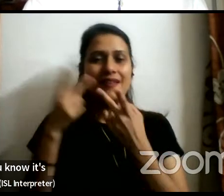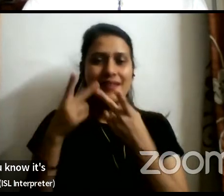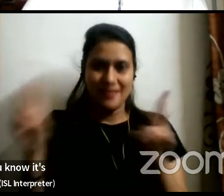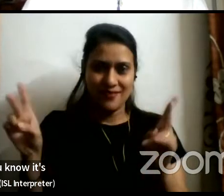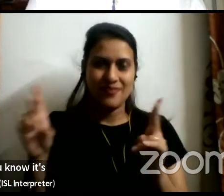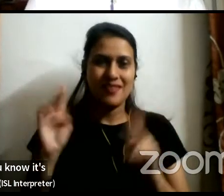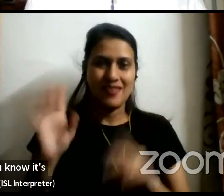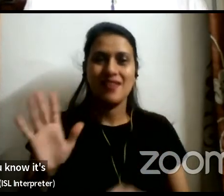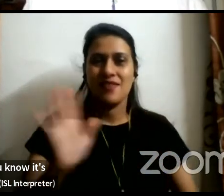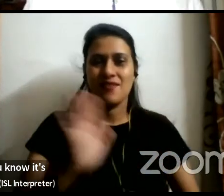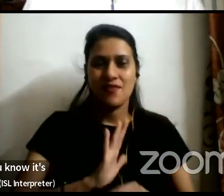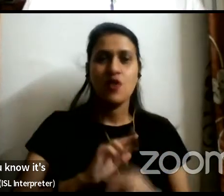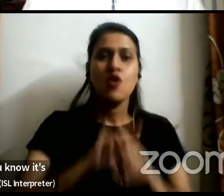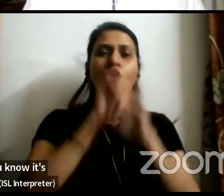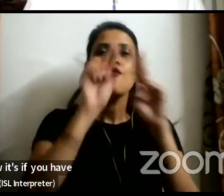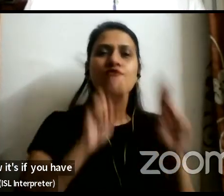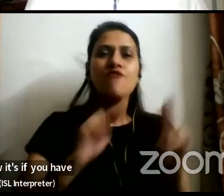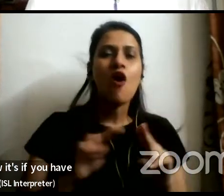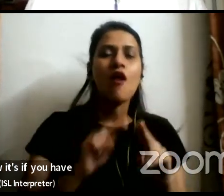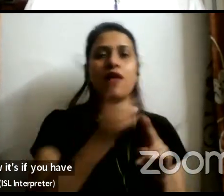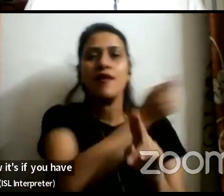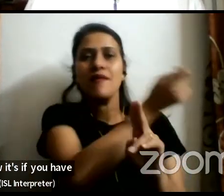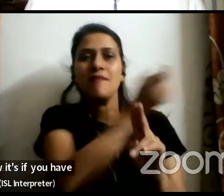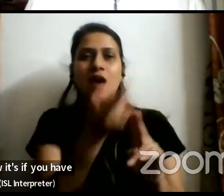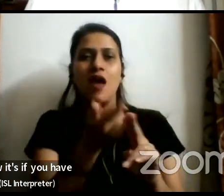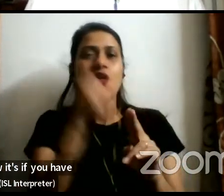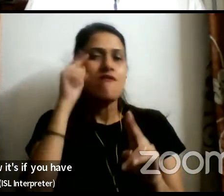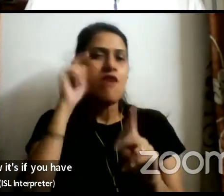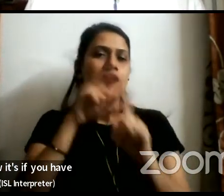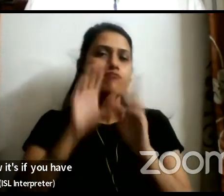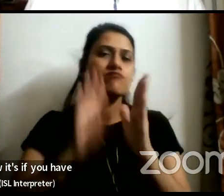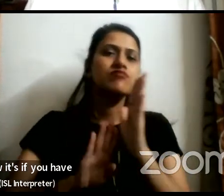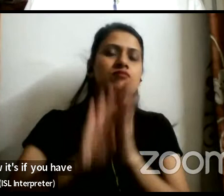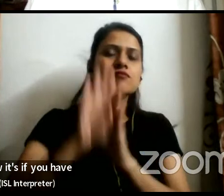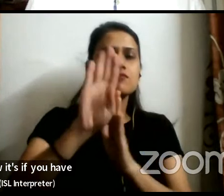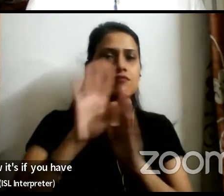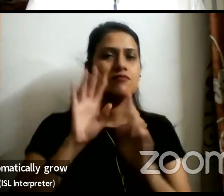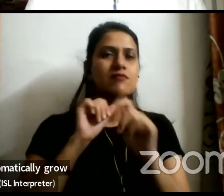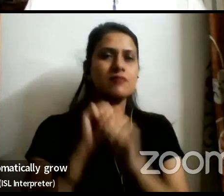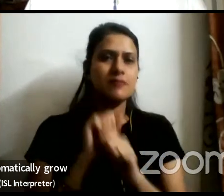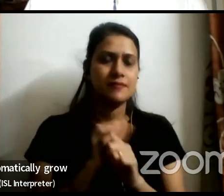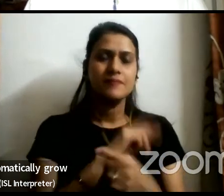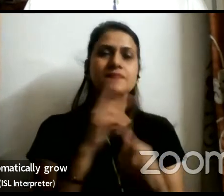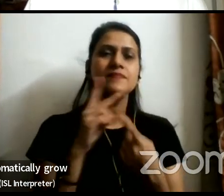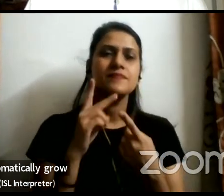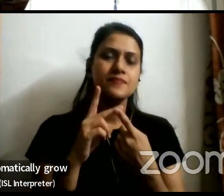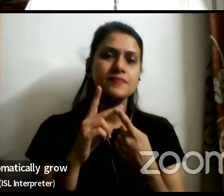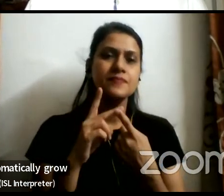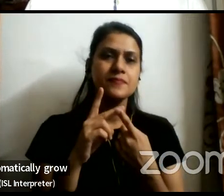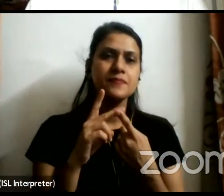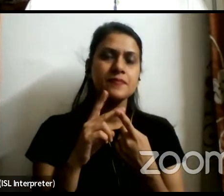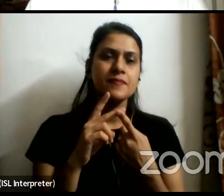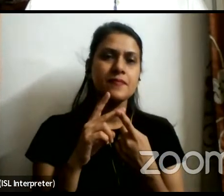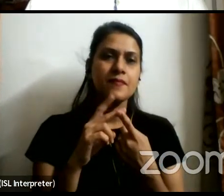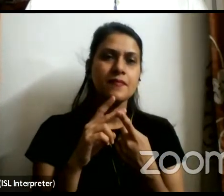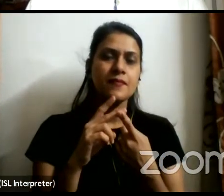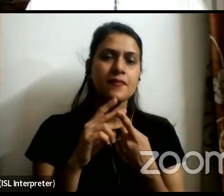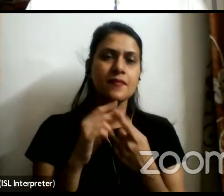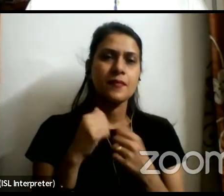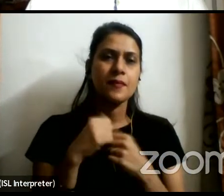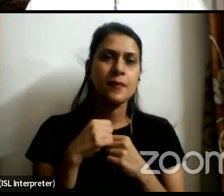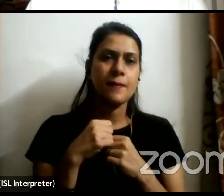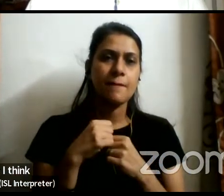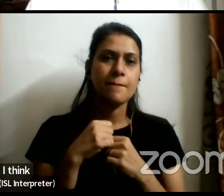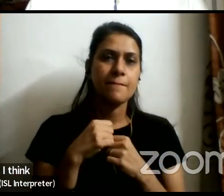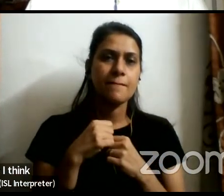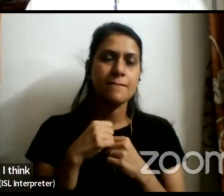foreign direct investment, you'll automatically grow and become better. The second, so in that sense, I think